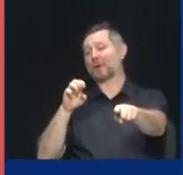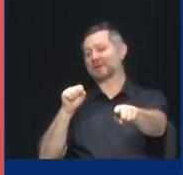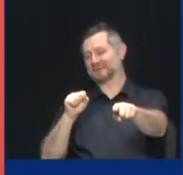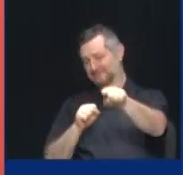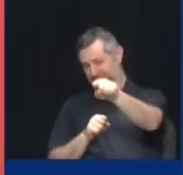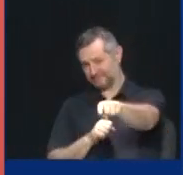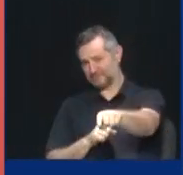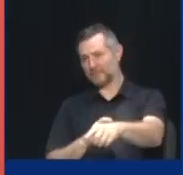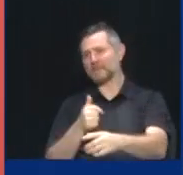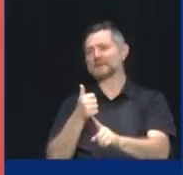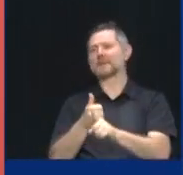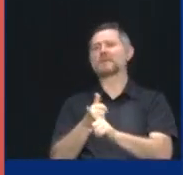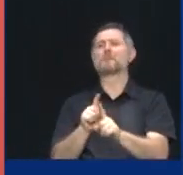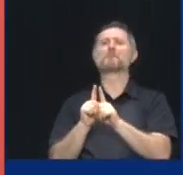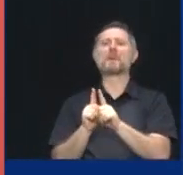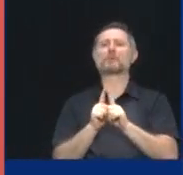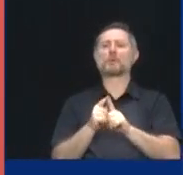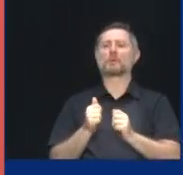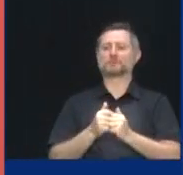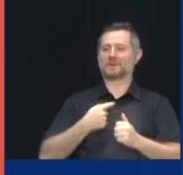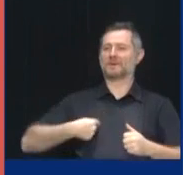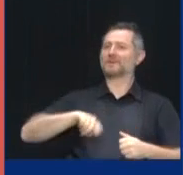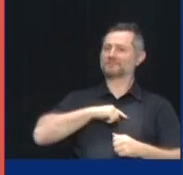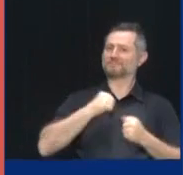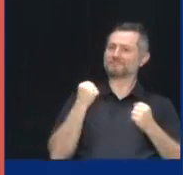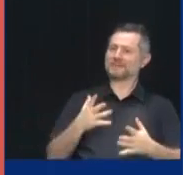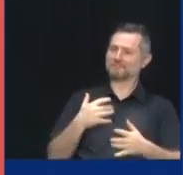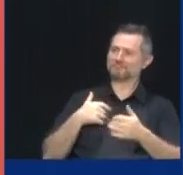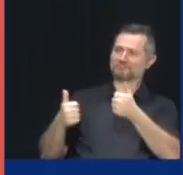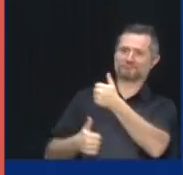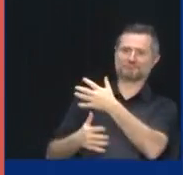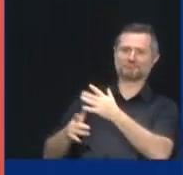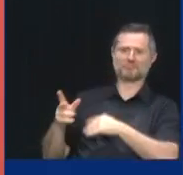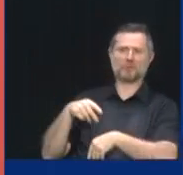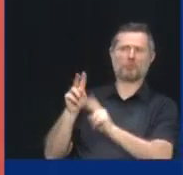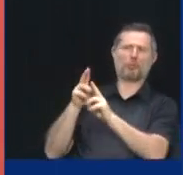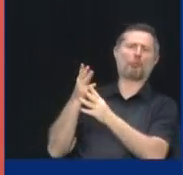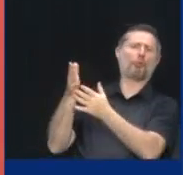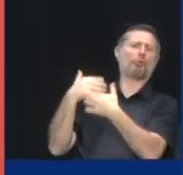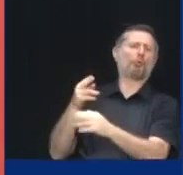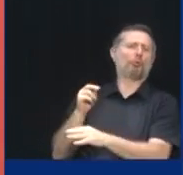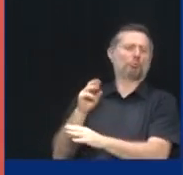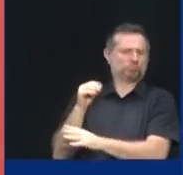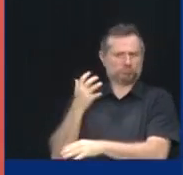mentor to so many of us, hero to all of us, and then there's Christina Herrera,